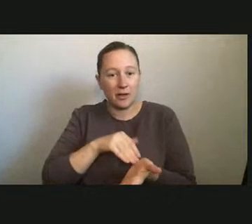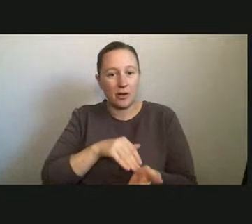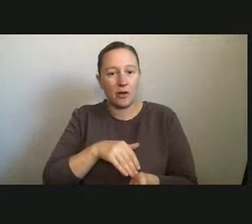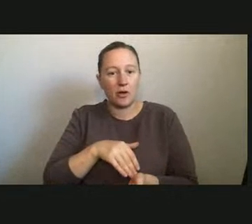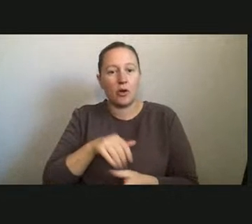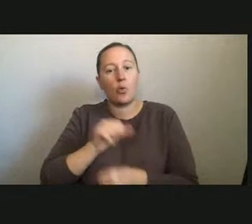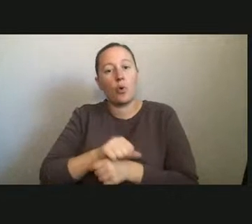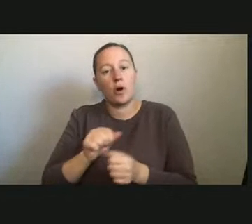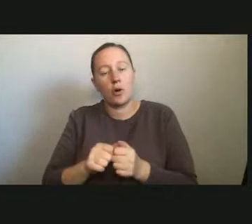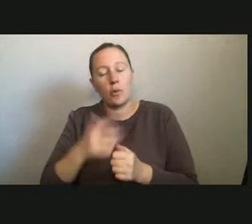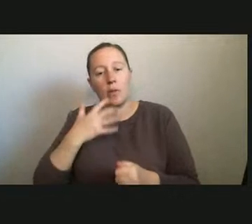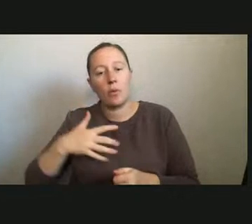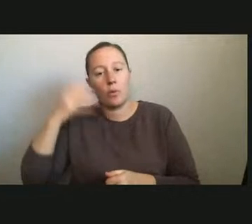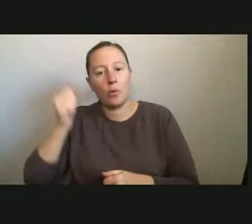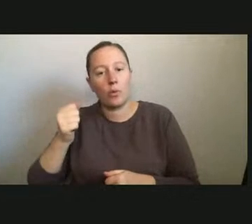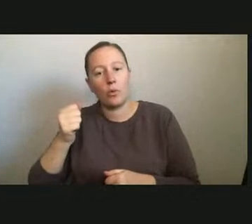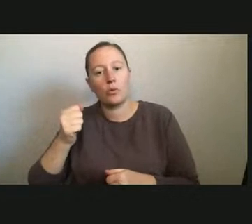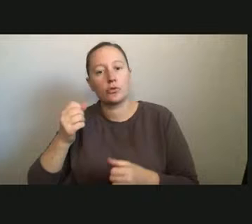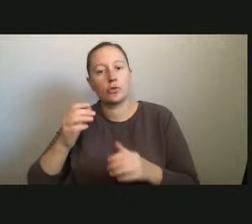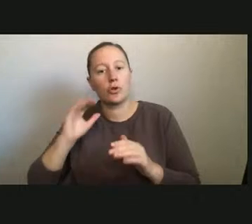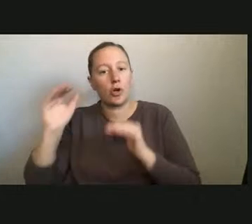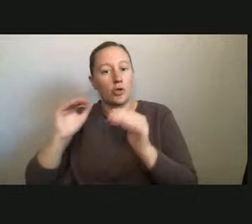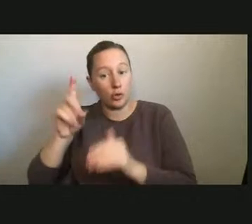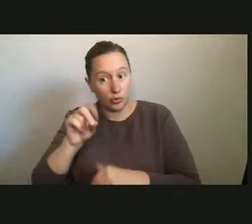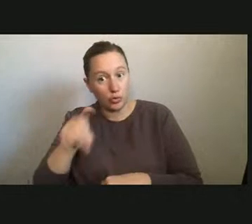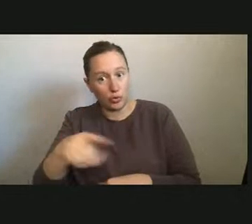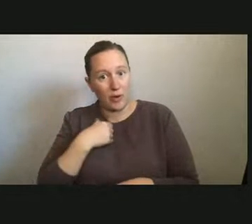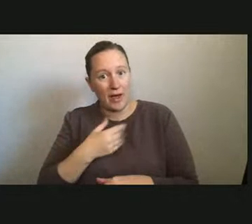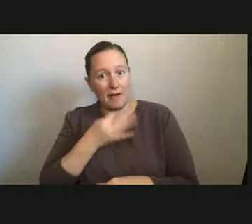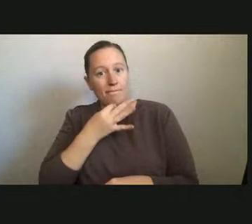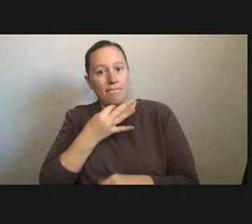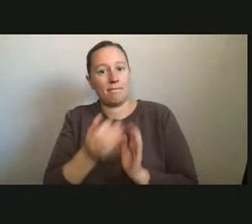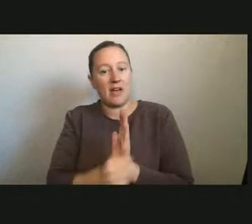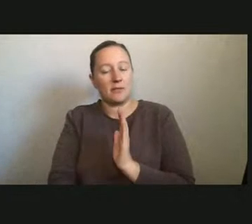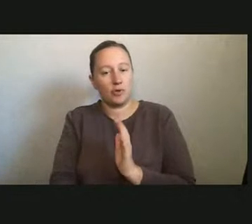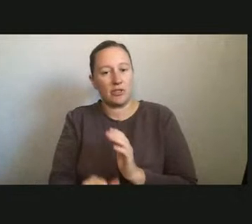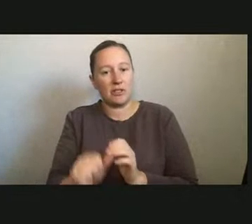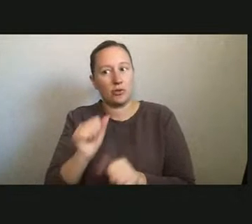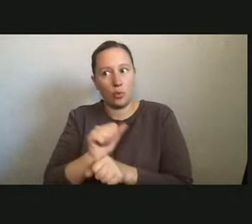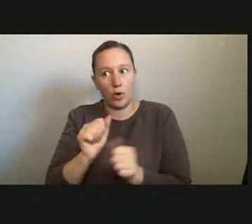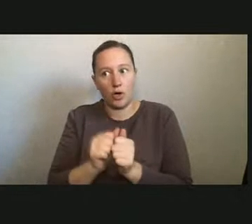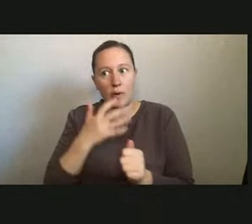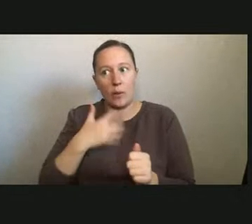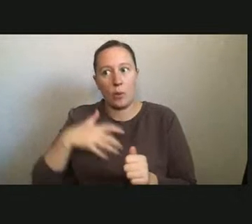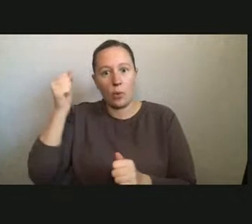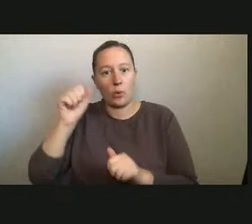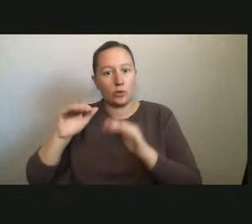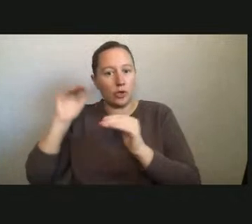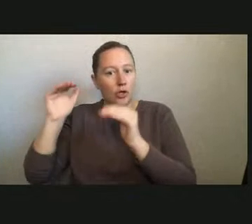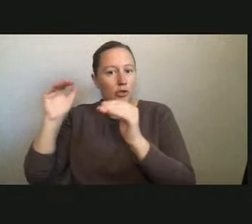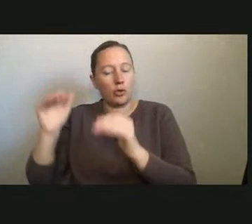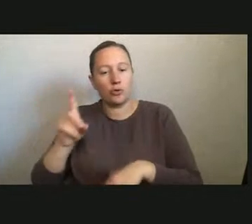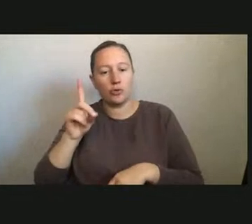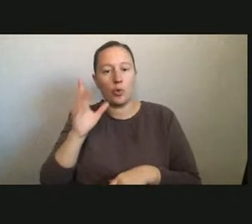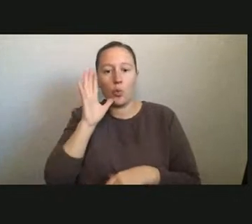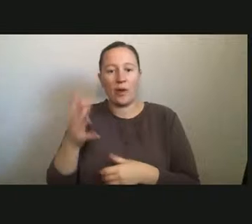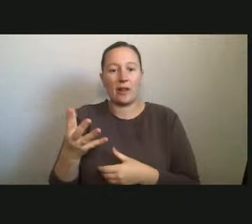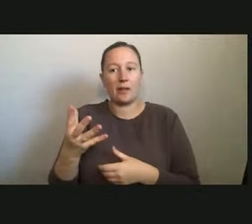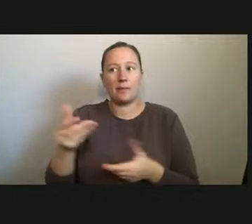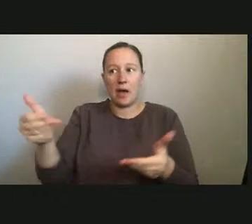older adults, do you have the expertise to do that? Do you need to get that expertise? Will you be bringing people onto your study team? Will you